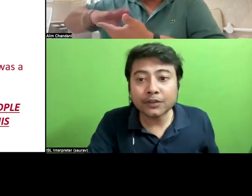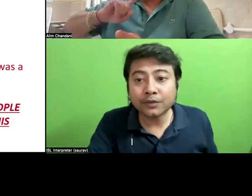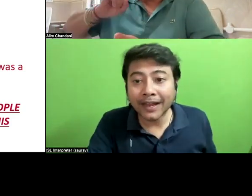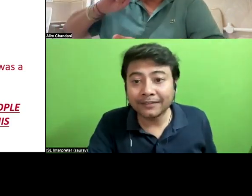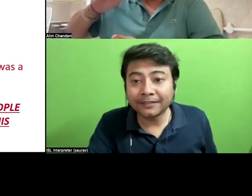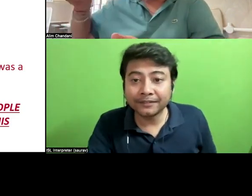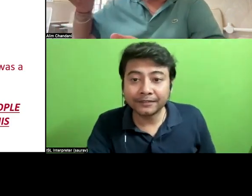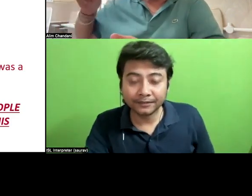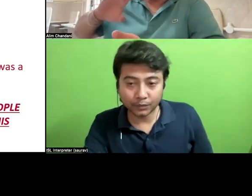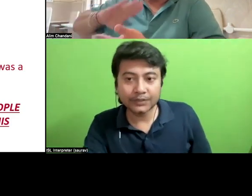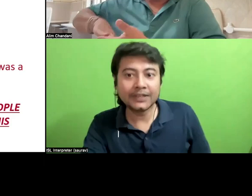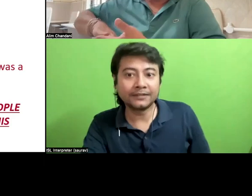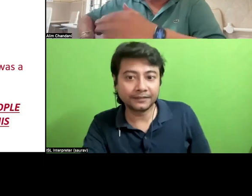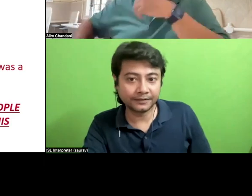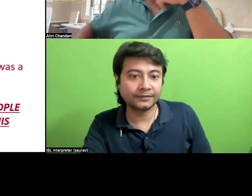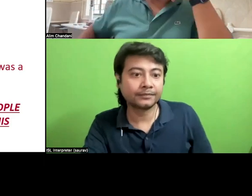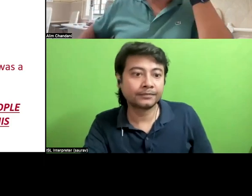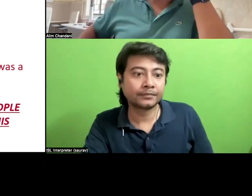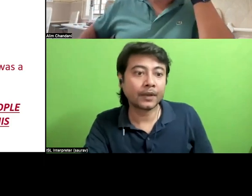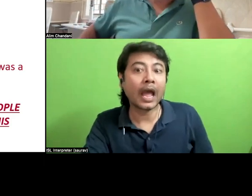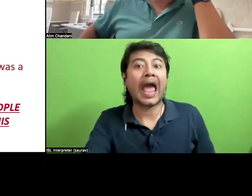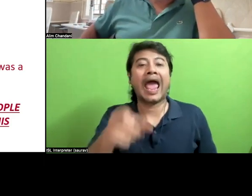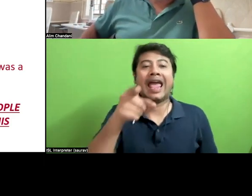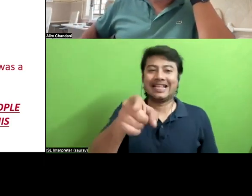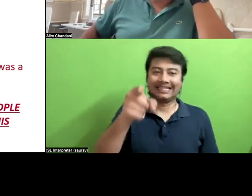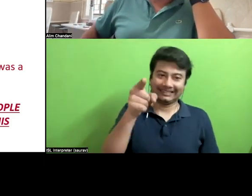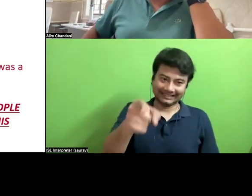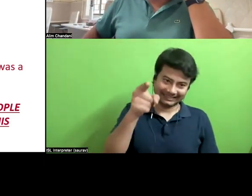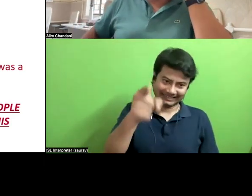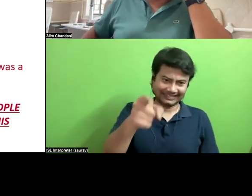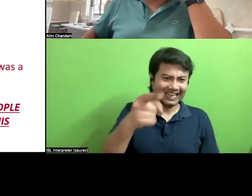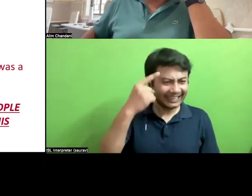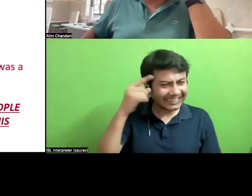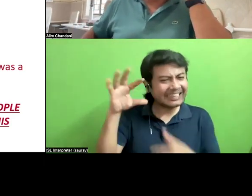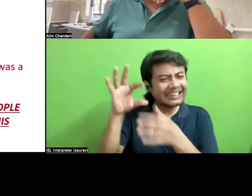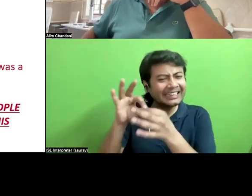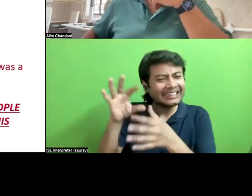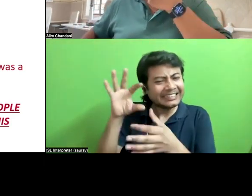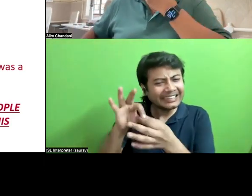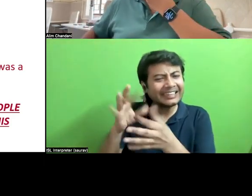It was his wife who was deaf. Yeah. Something was there. I was,